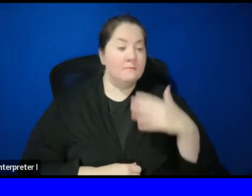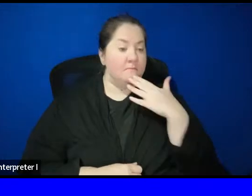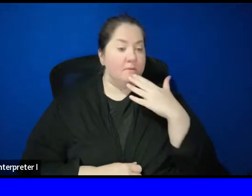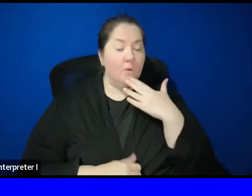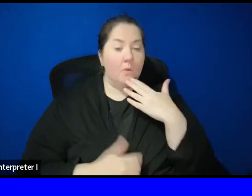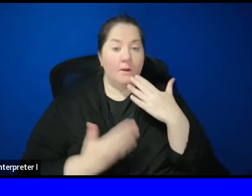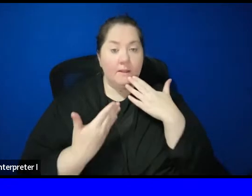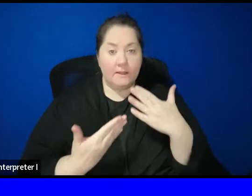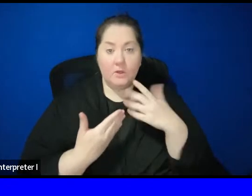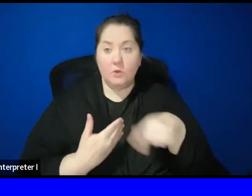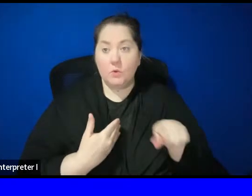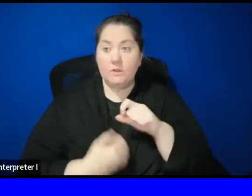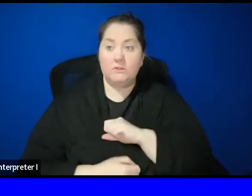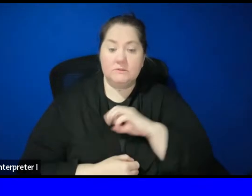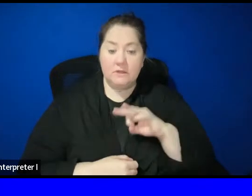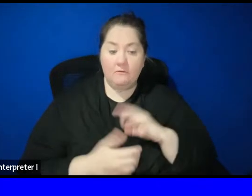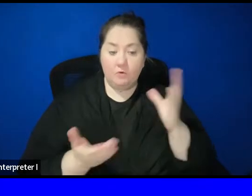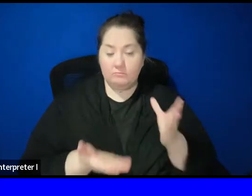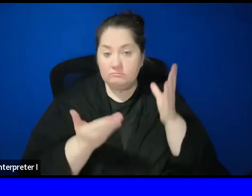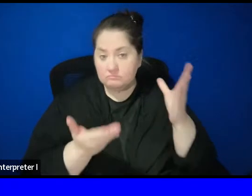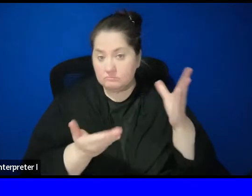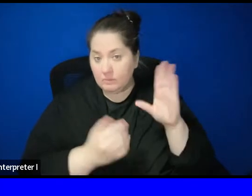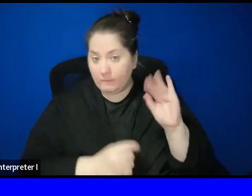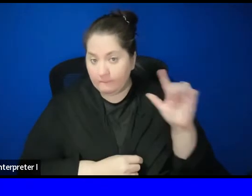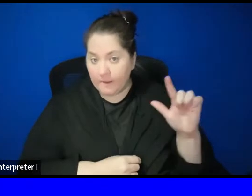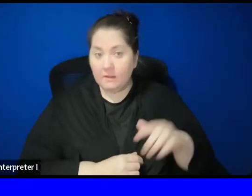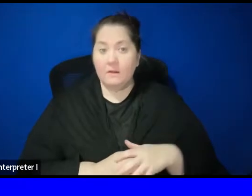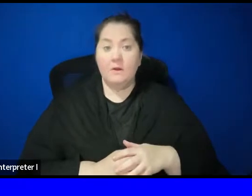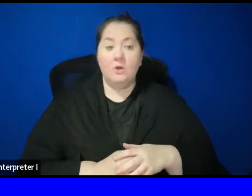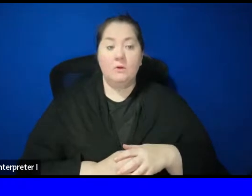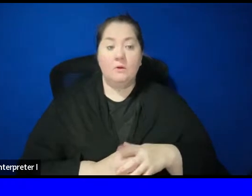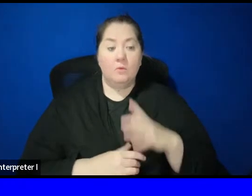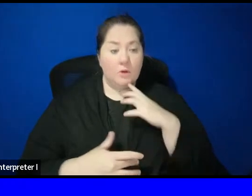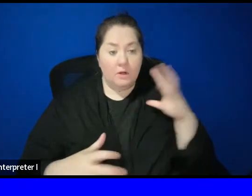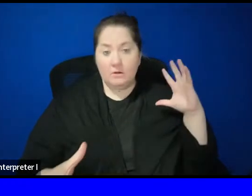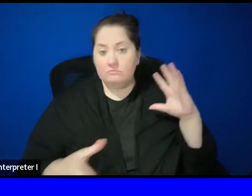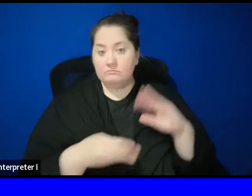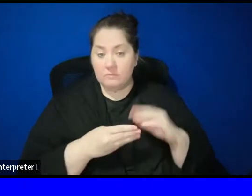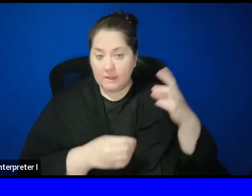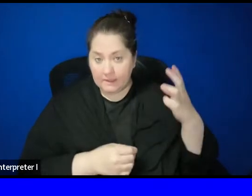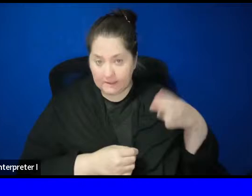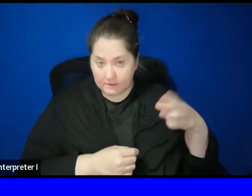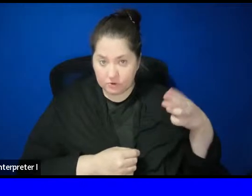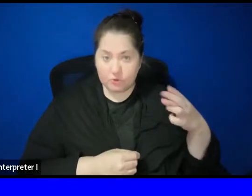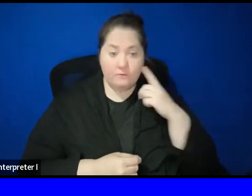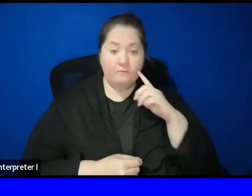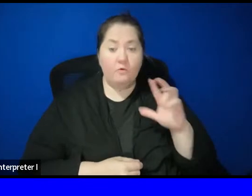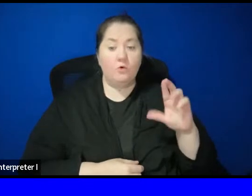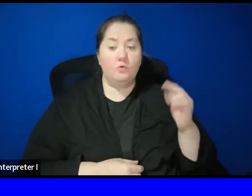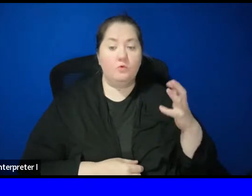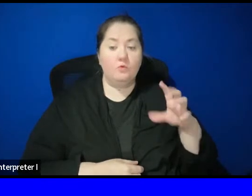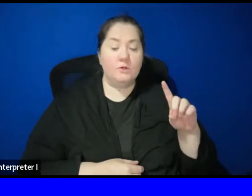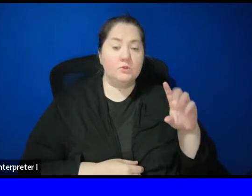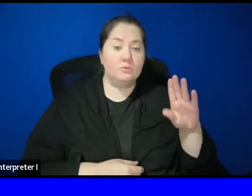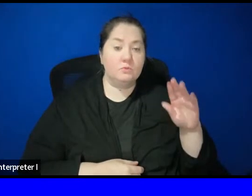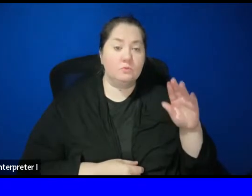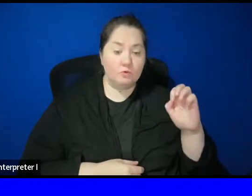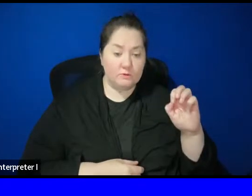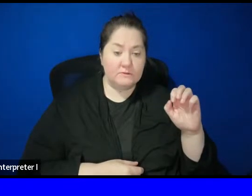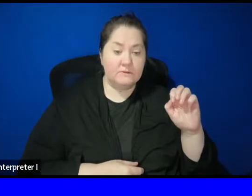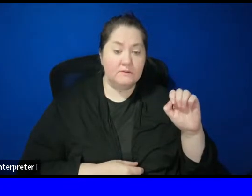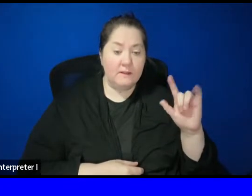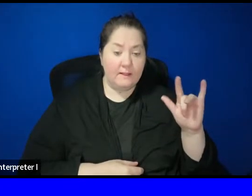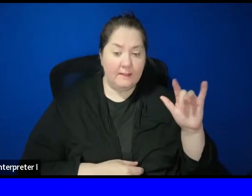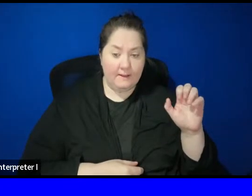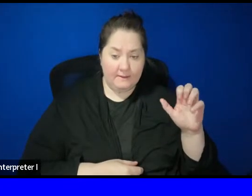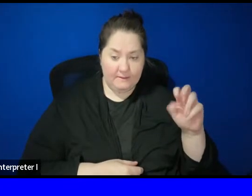thank you and your staff for moving this bill forward today. You gave a pretty comprehensive history for Mr. Richard Bruce Sladen and the incredible impact